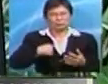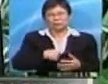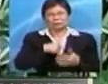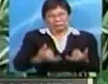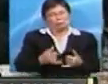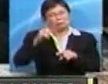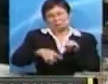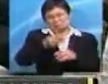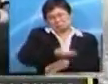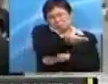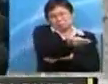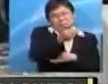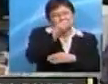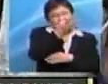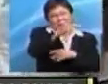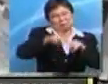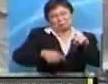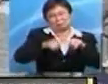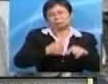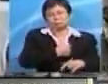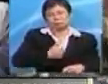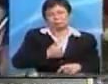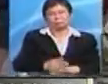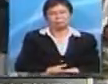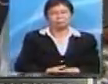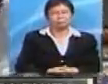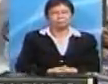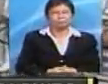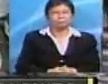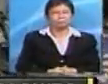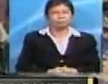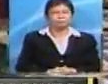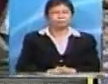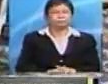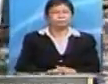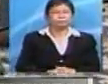Thank you. I stand corrected. Okay.